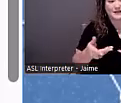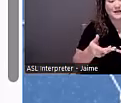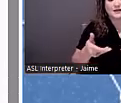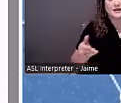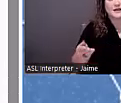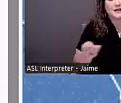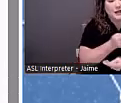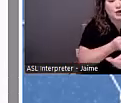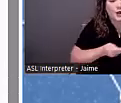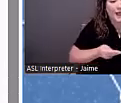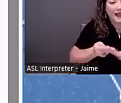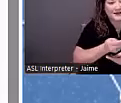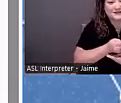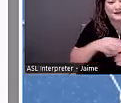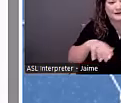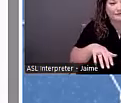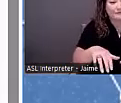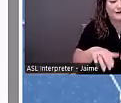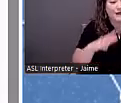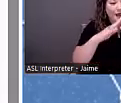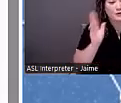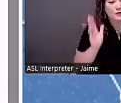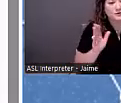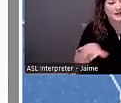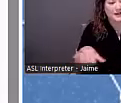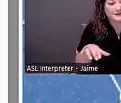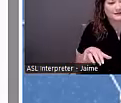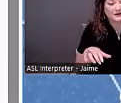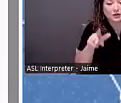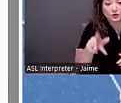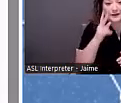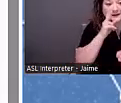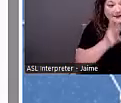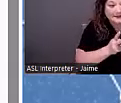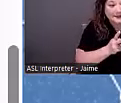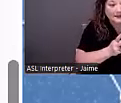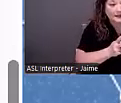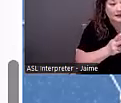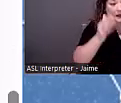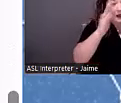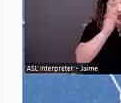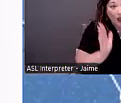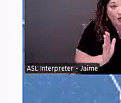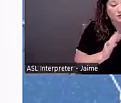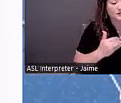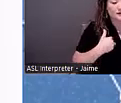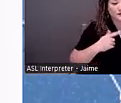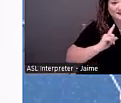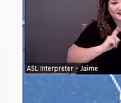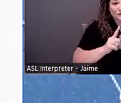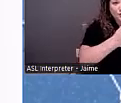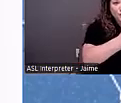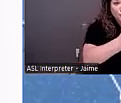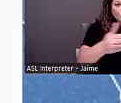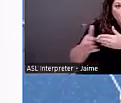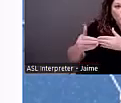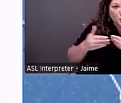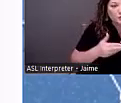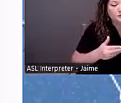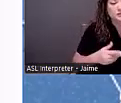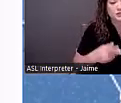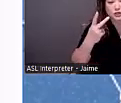So we have an outline of a house where you can see different rooms throughout 2 different